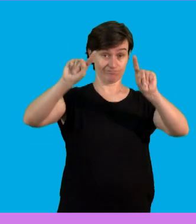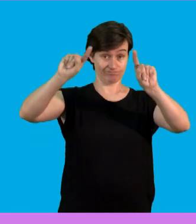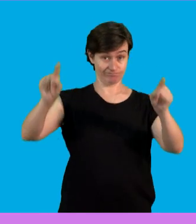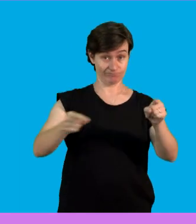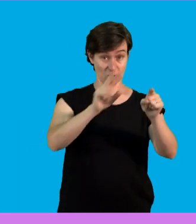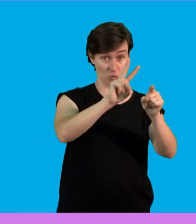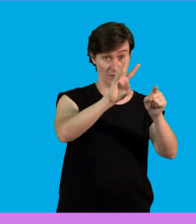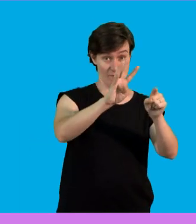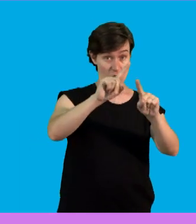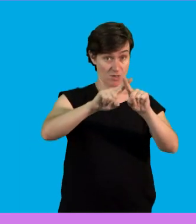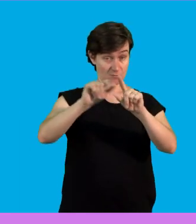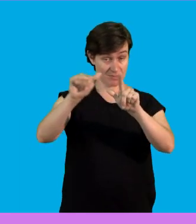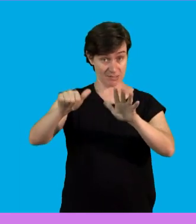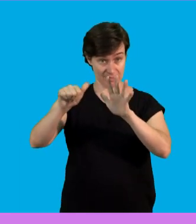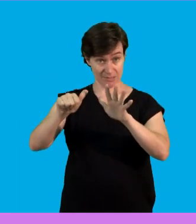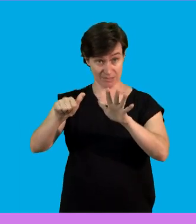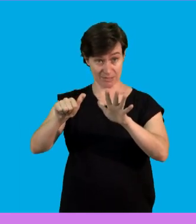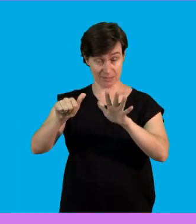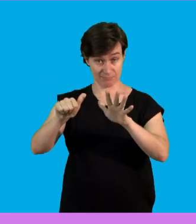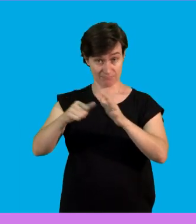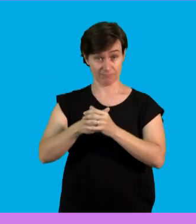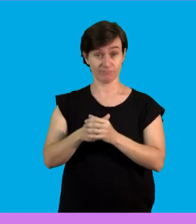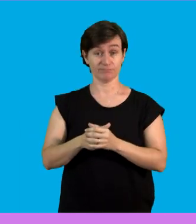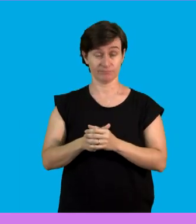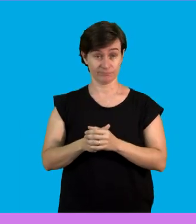the 24 times 16